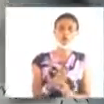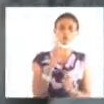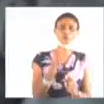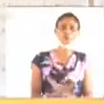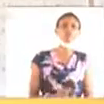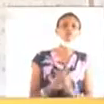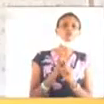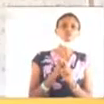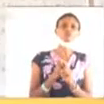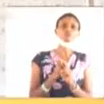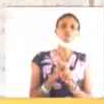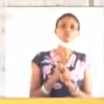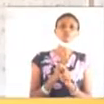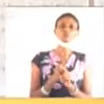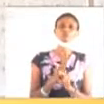Why do you?